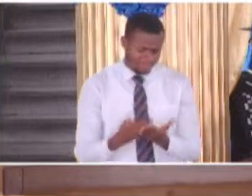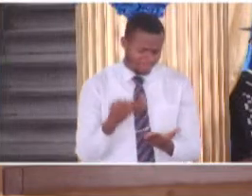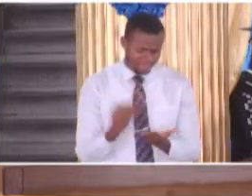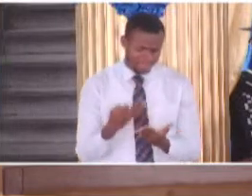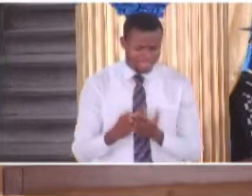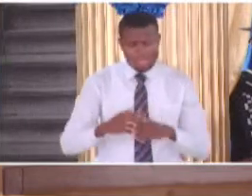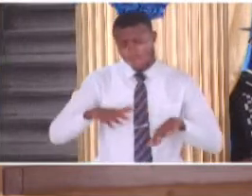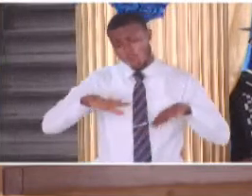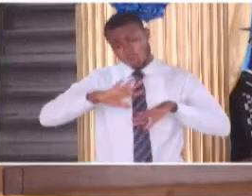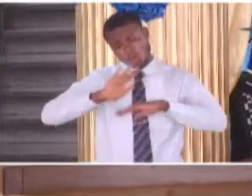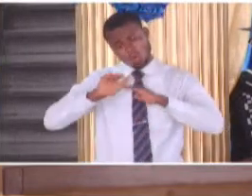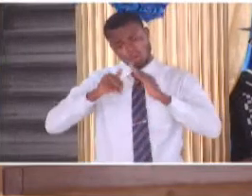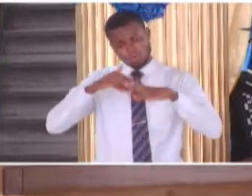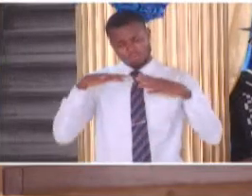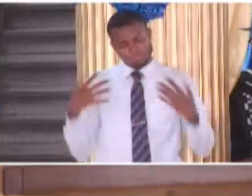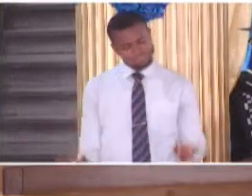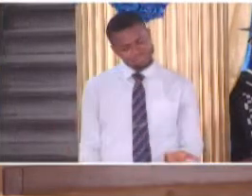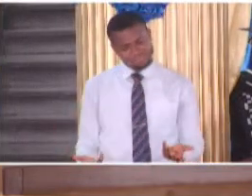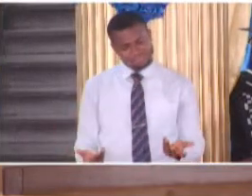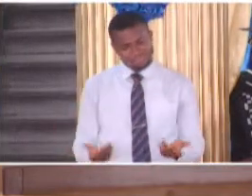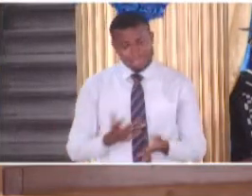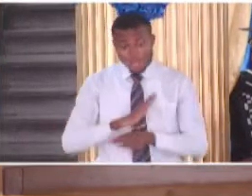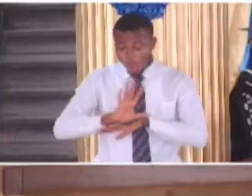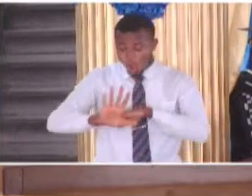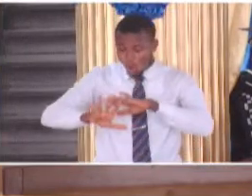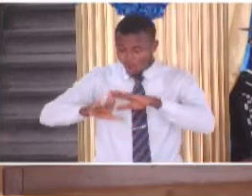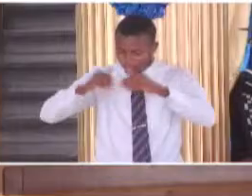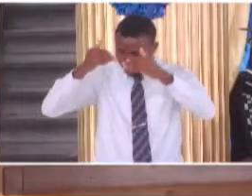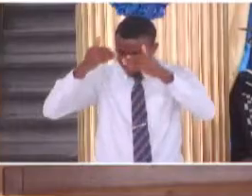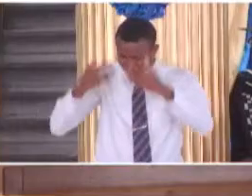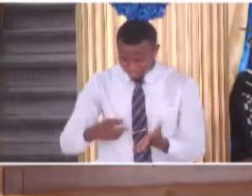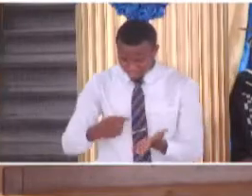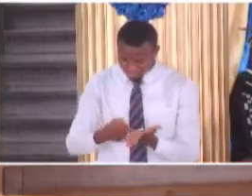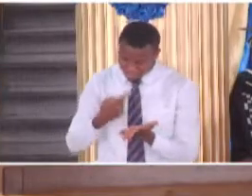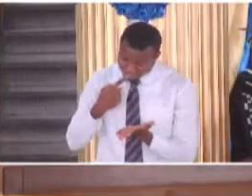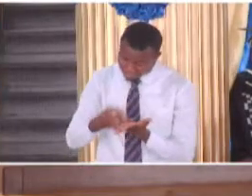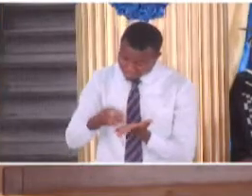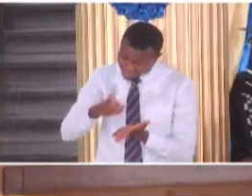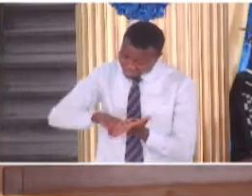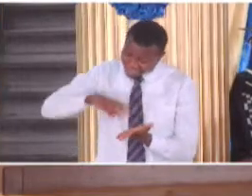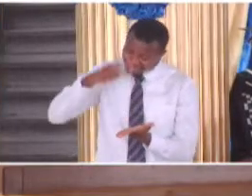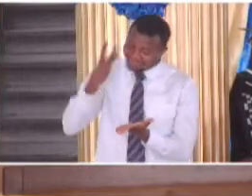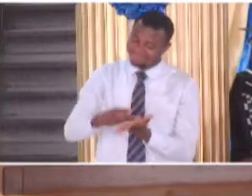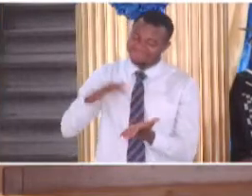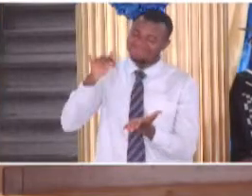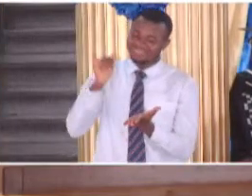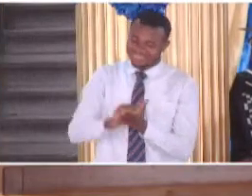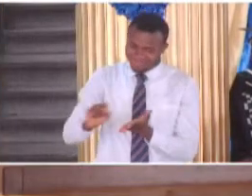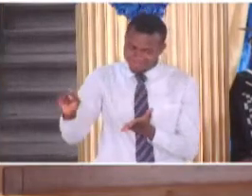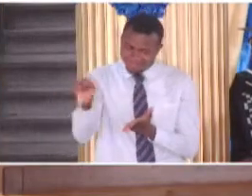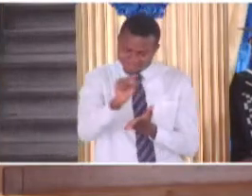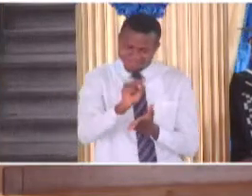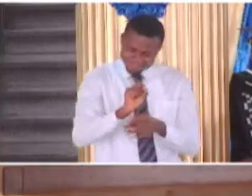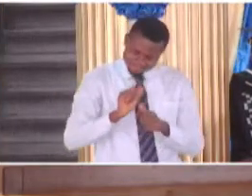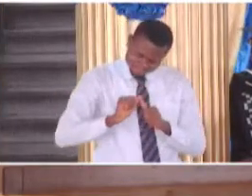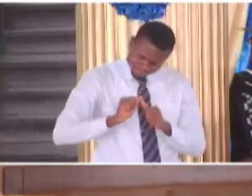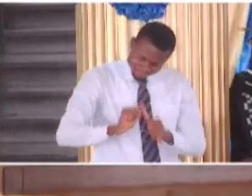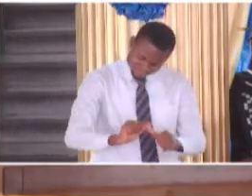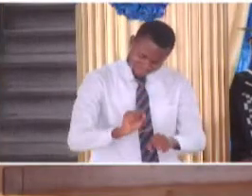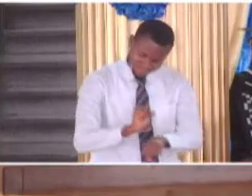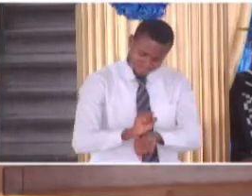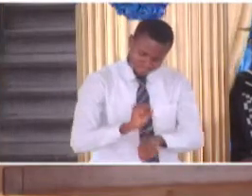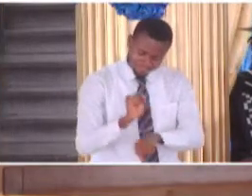sacrifices. Your accomplishments are a testament to your hard work and dedication, and